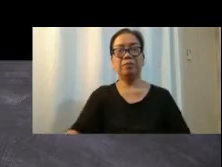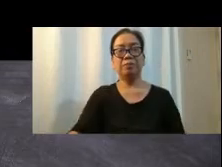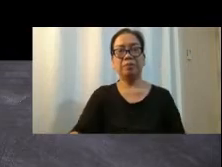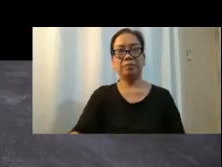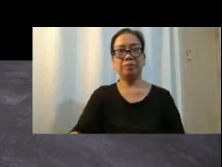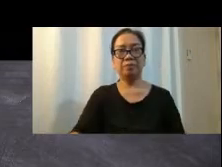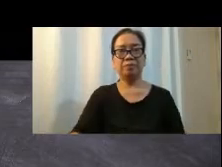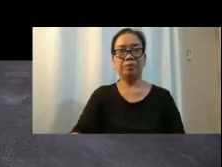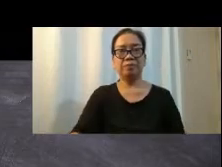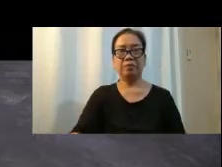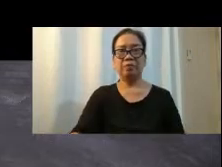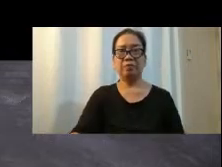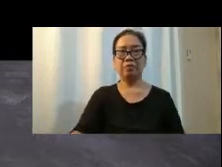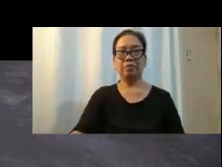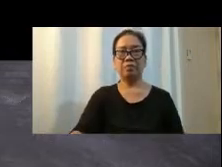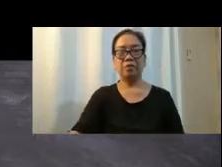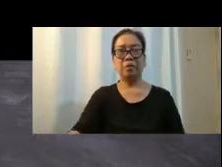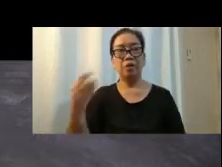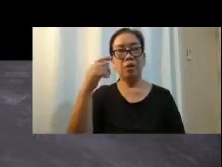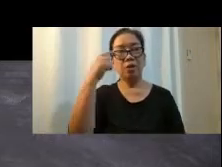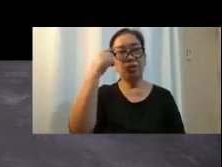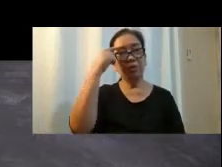example.